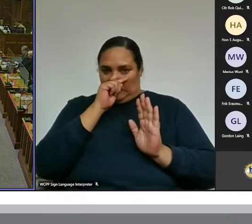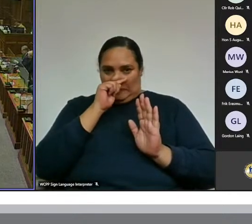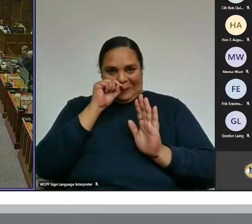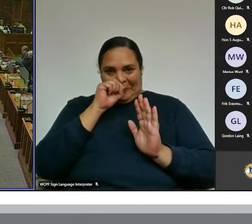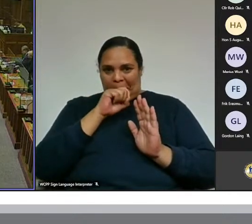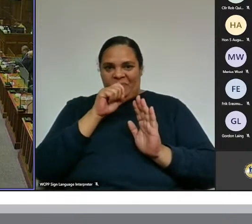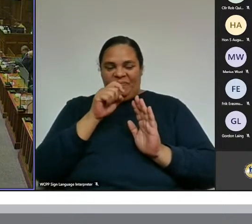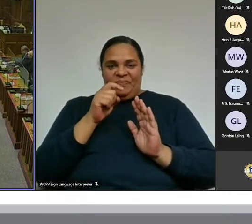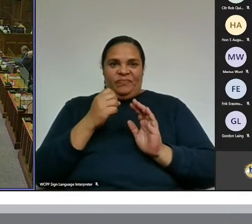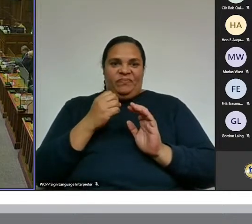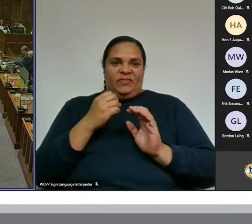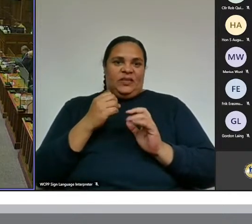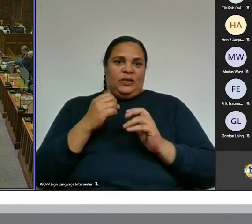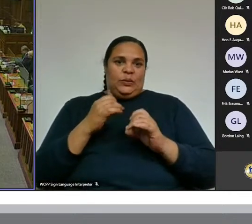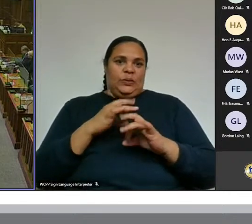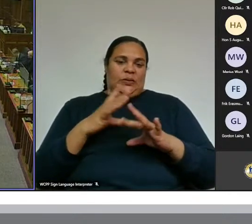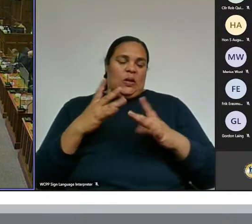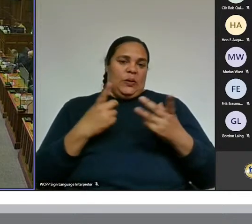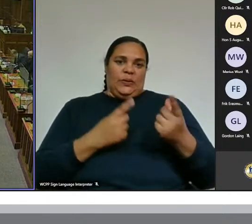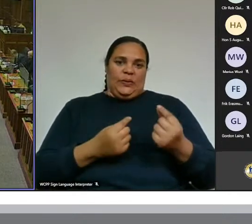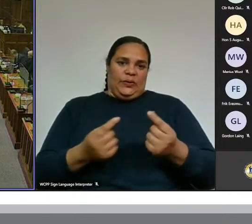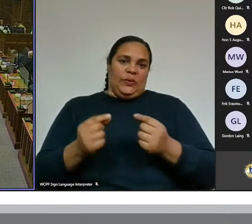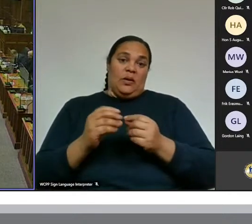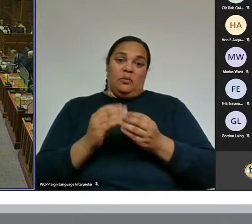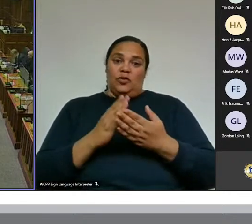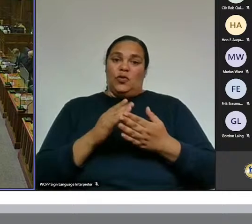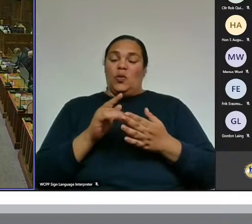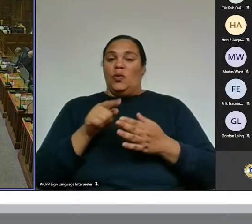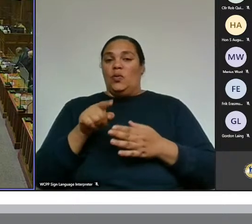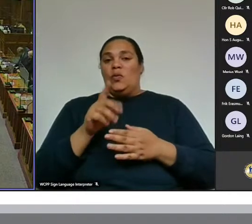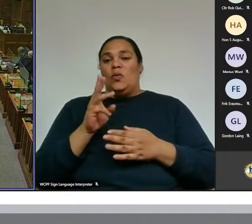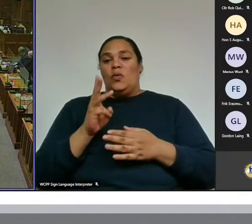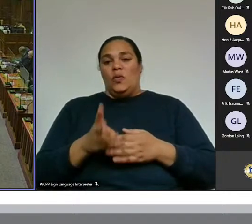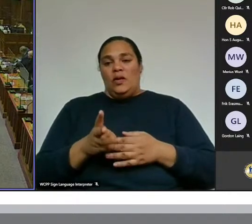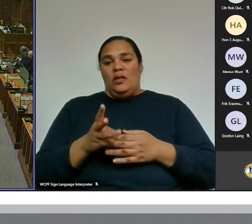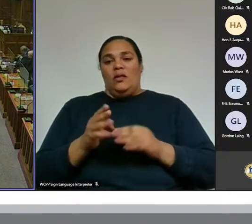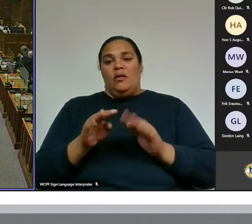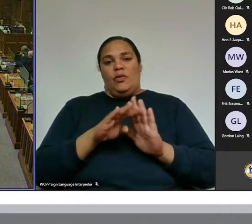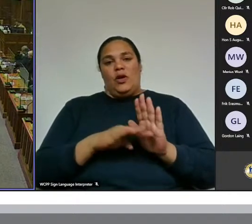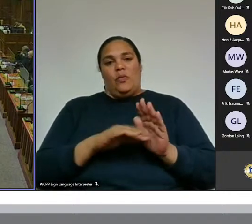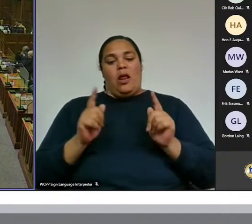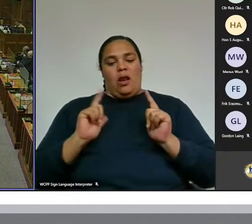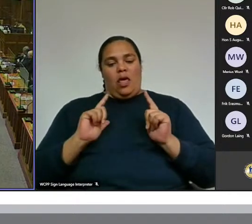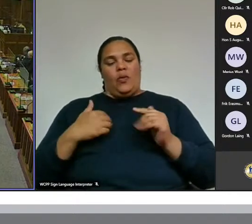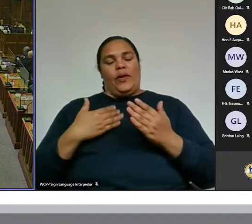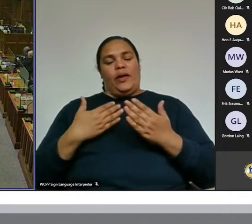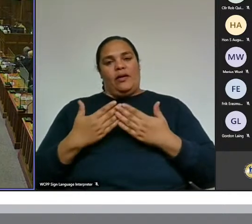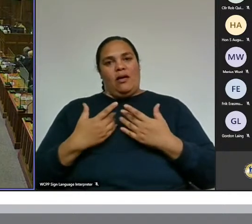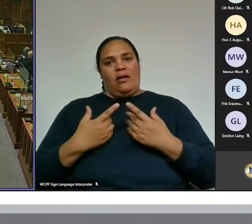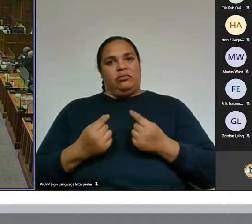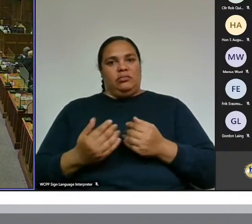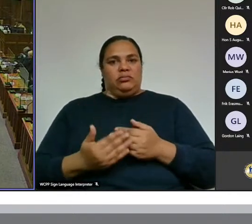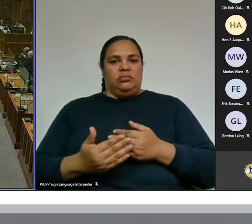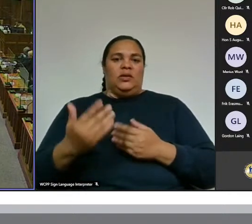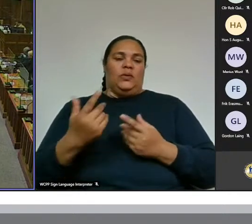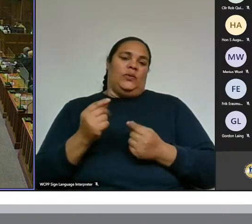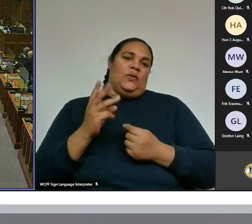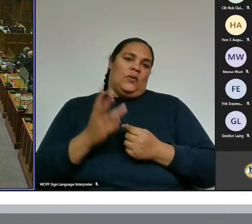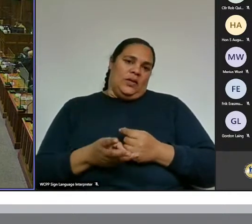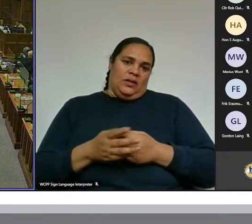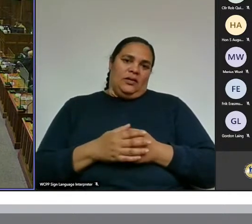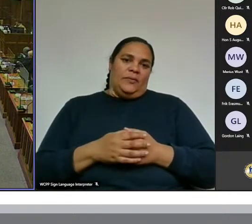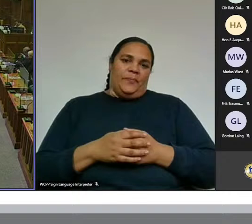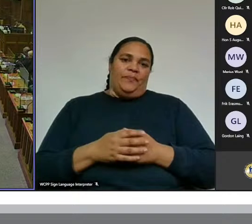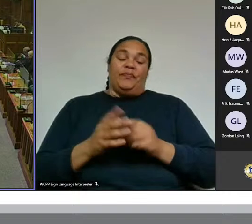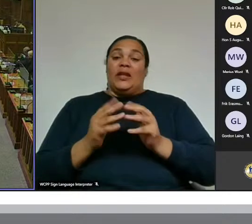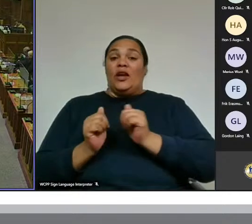of ambition. And I'm sure, hopefully, we will, if the program allows it, we will do that. From